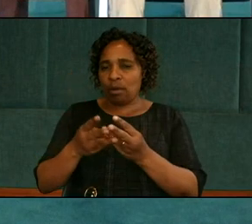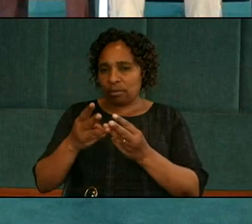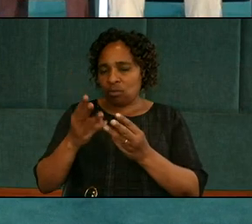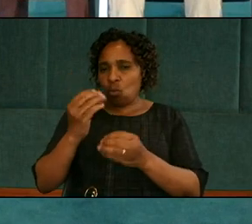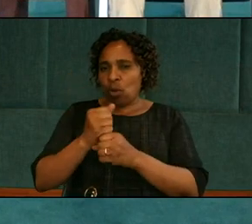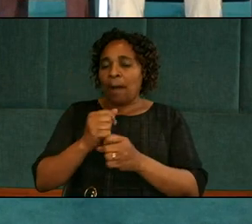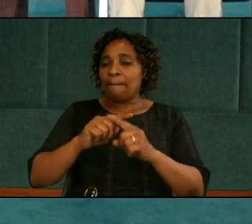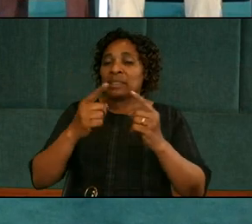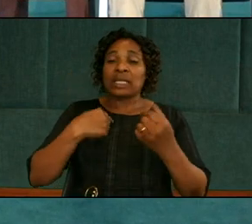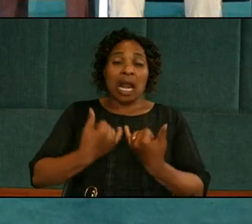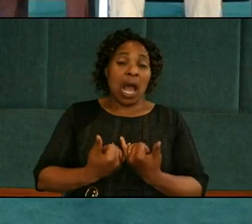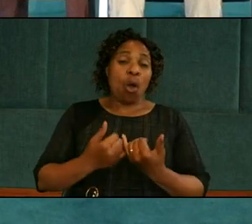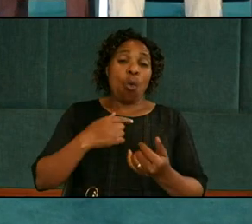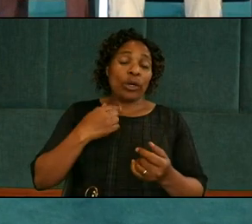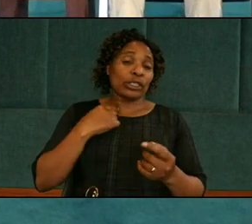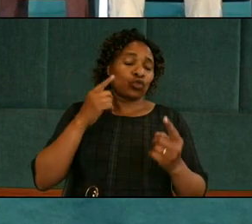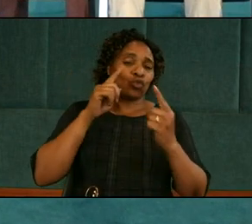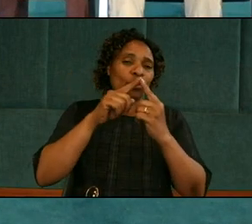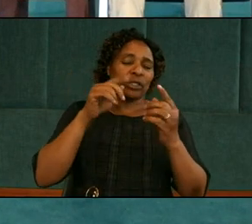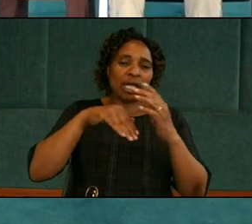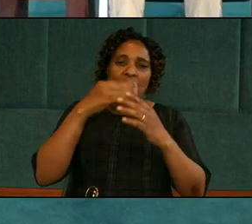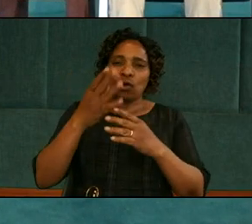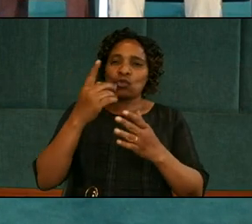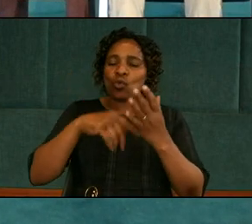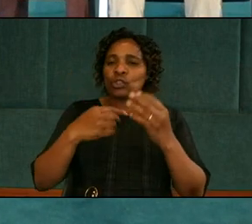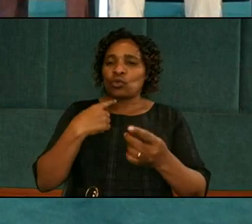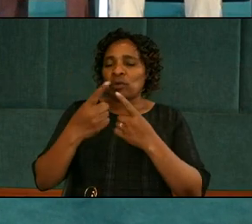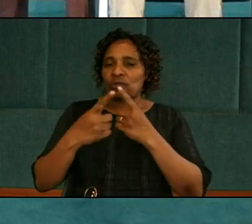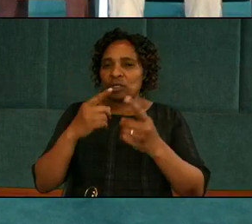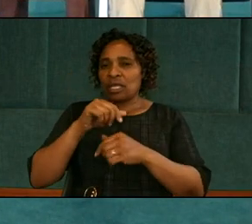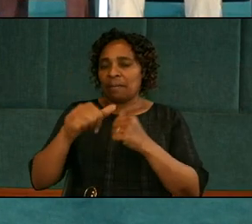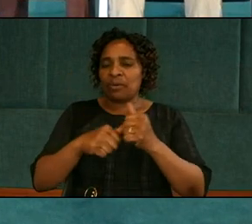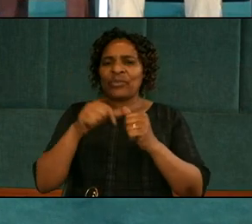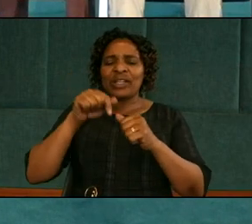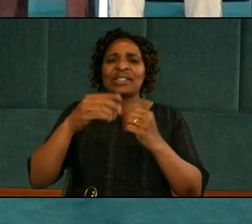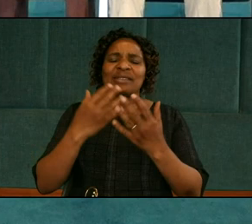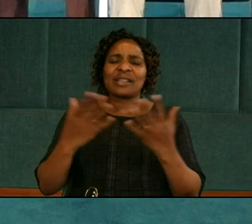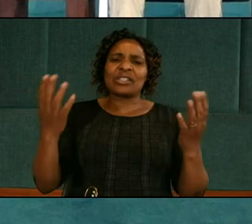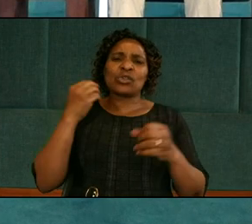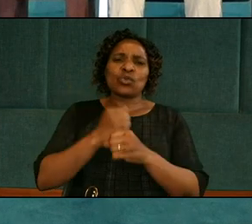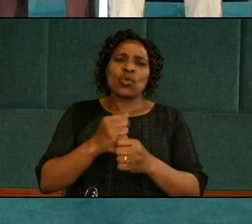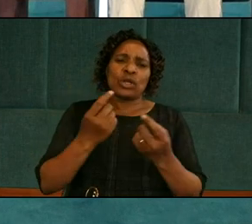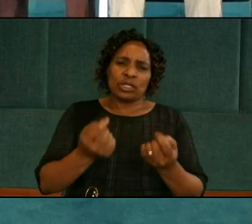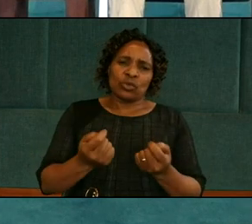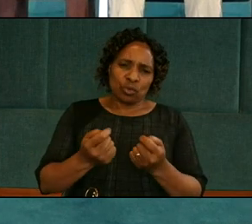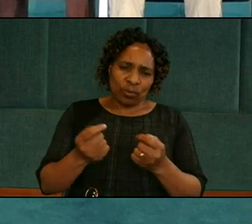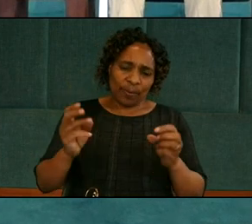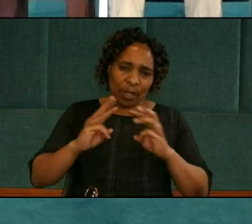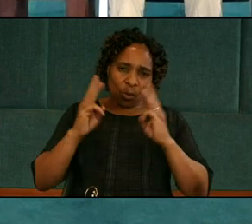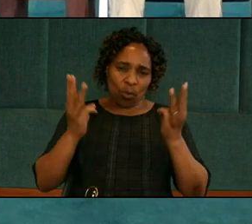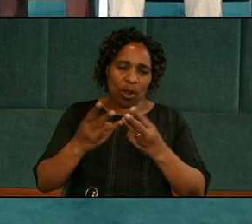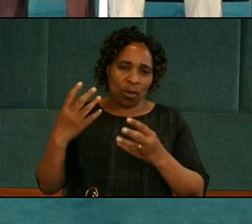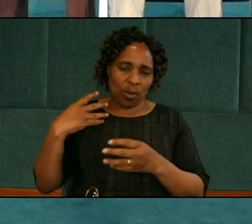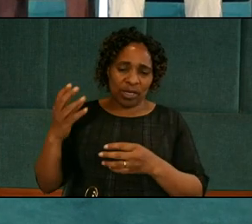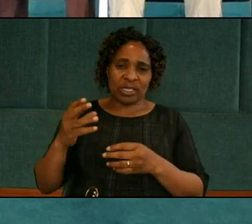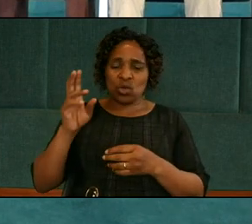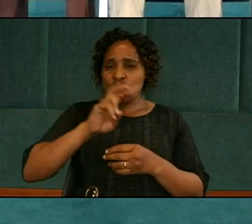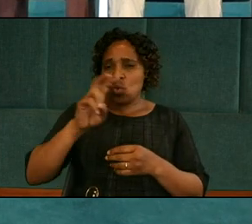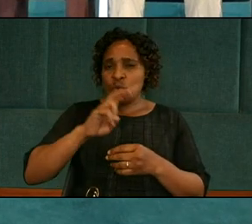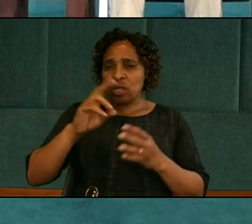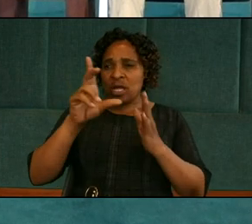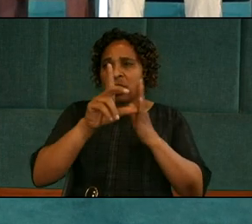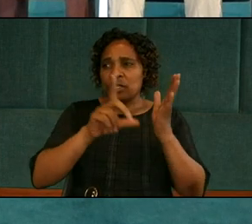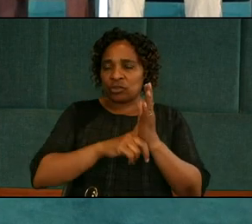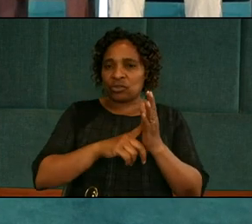I just wanted to point out, and it's true what you've said, you know, these things do lead to worldly wealth. If you look at the lesson, the